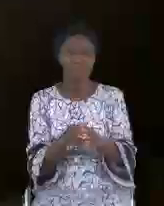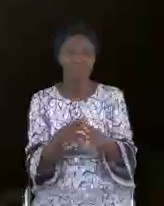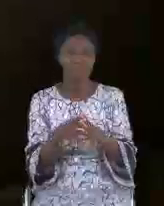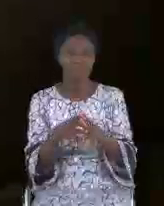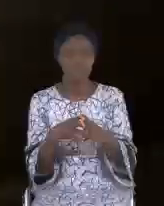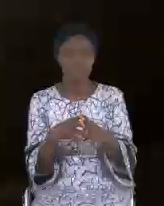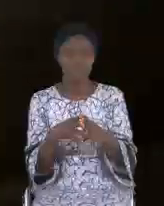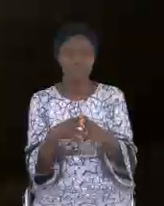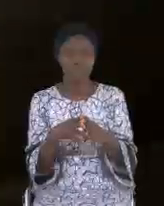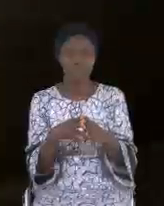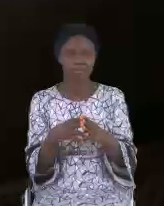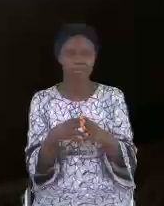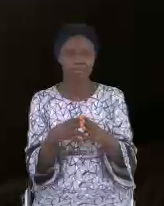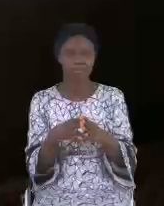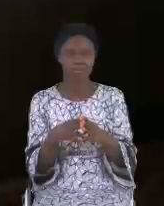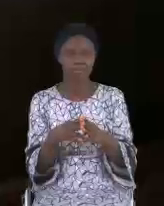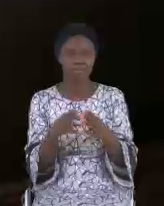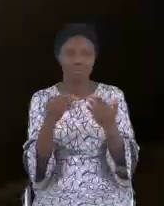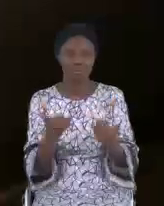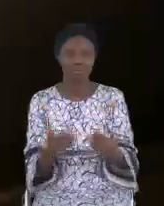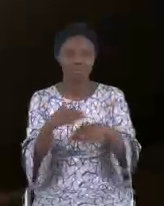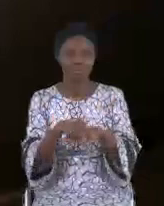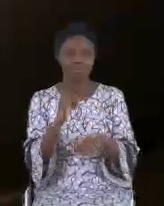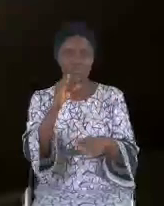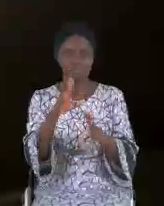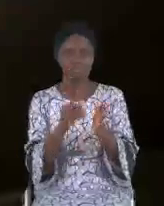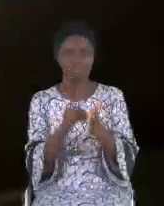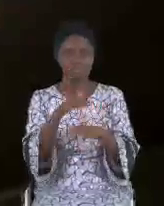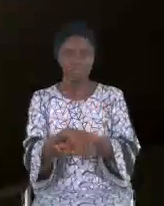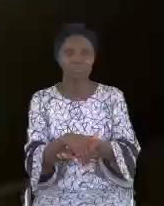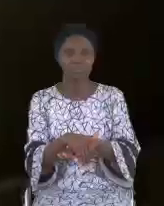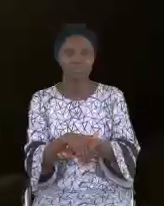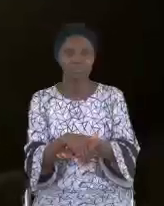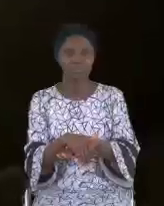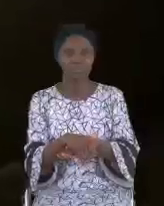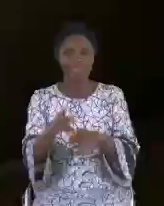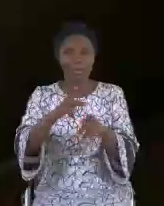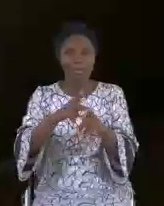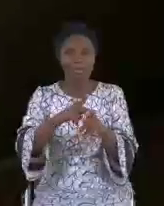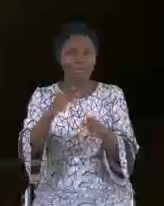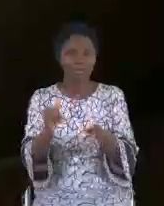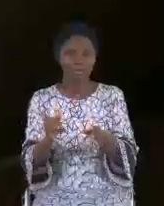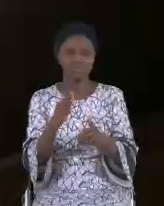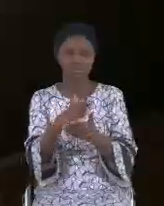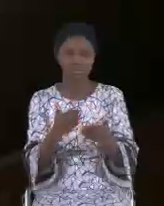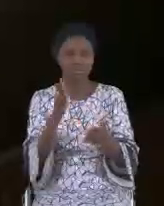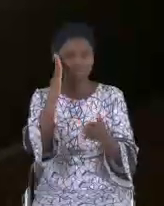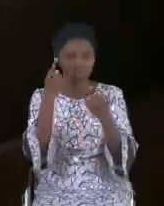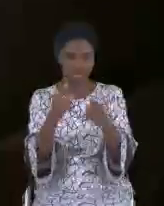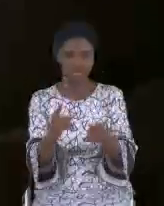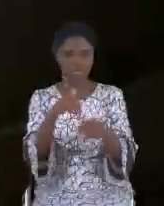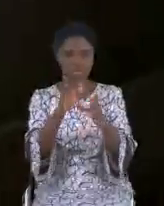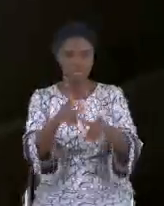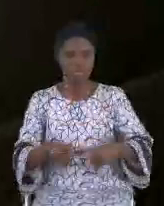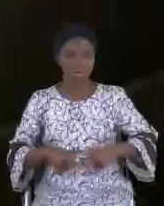medical doctor. Tonight is your own night. Practically something will happen in your life tonight in